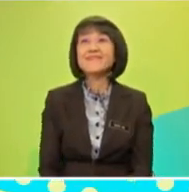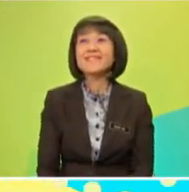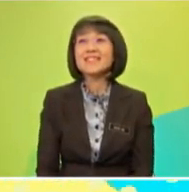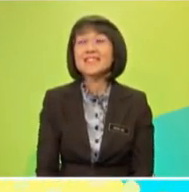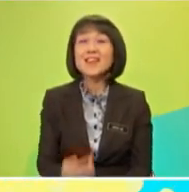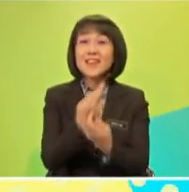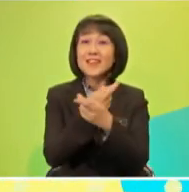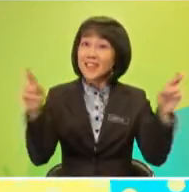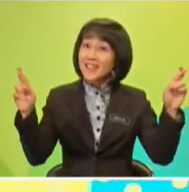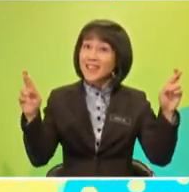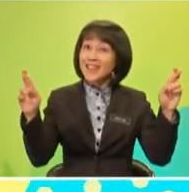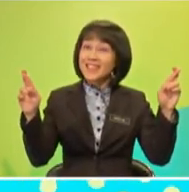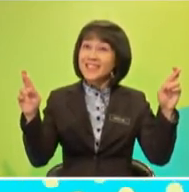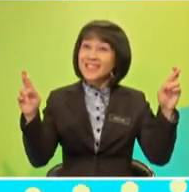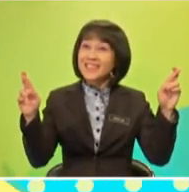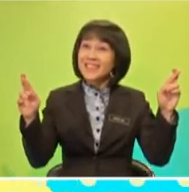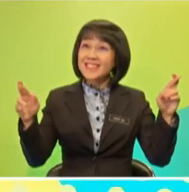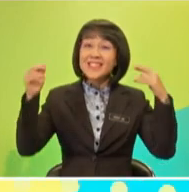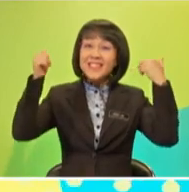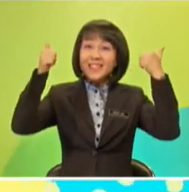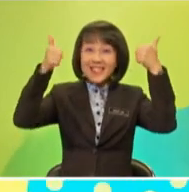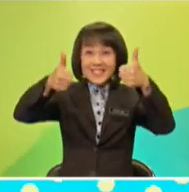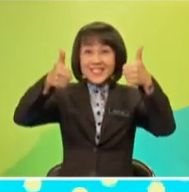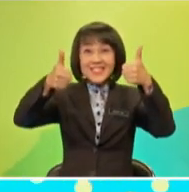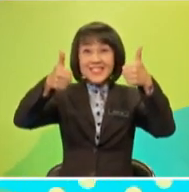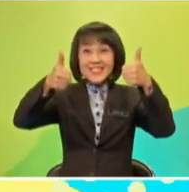Are you all ready? Give me a double thumbs up.